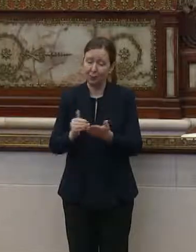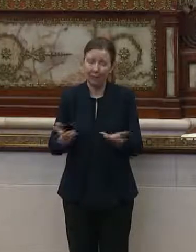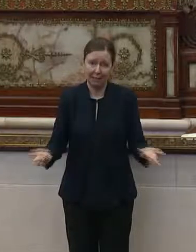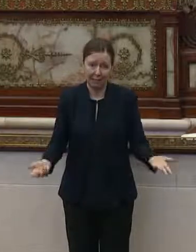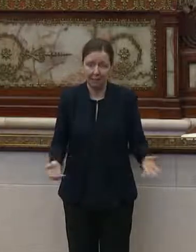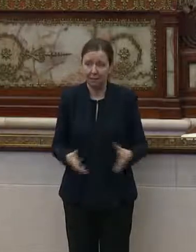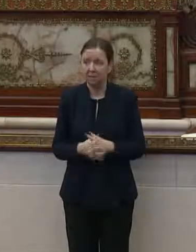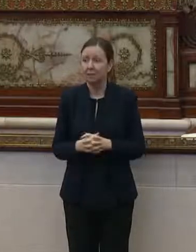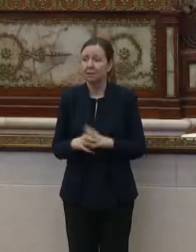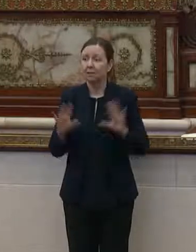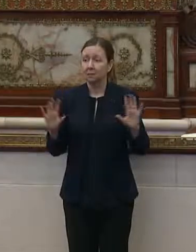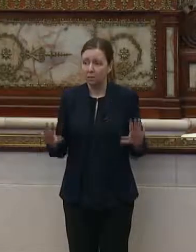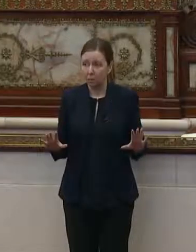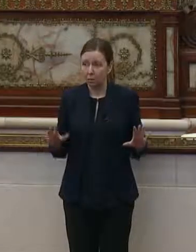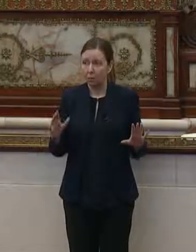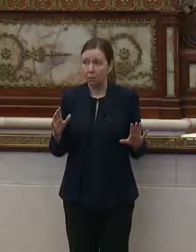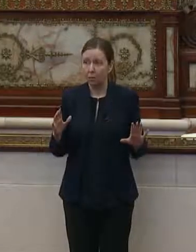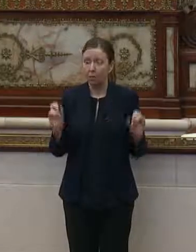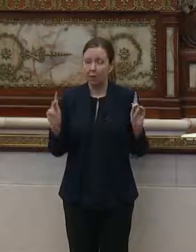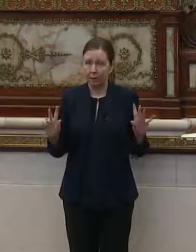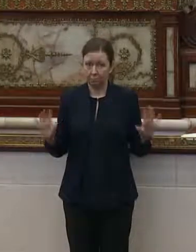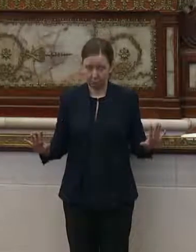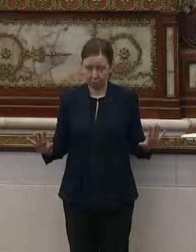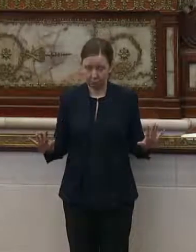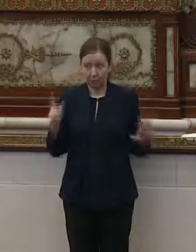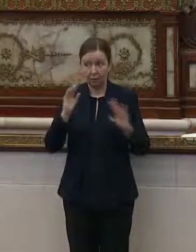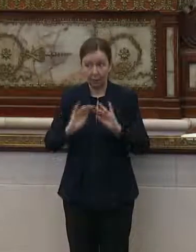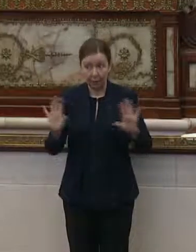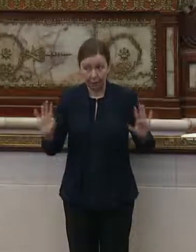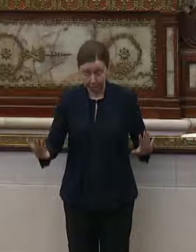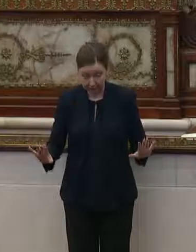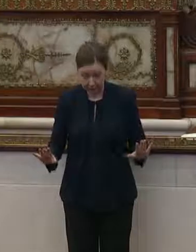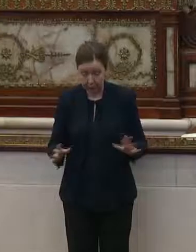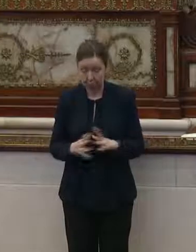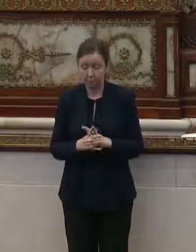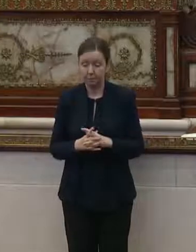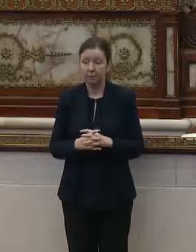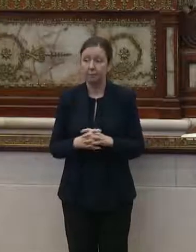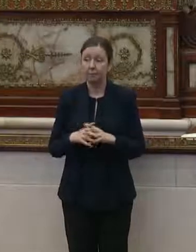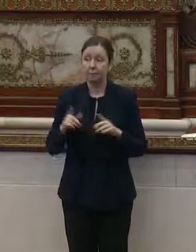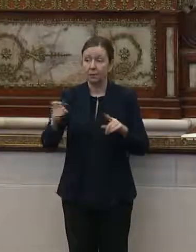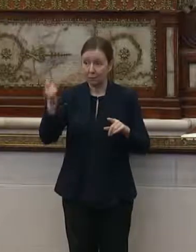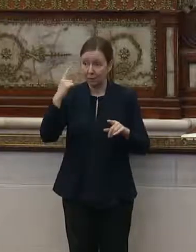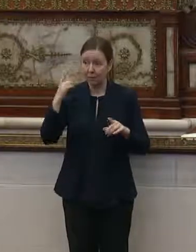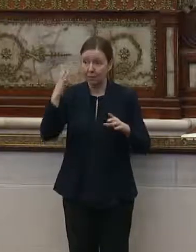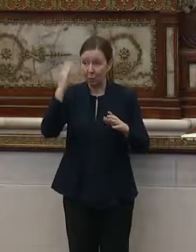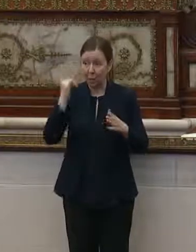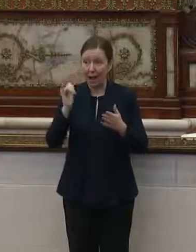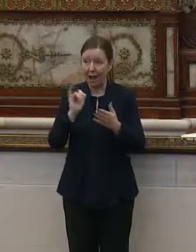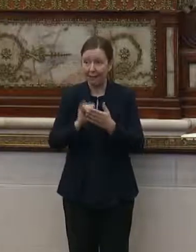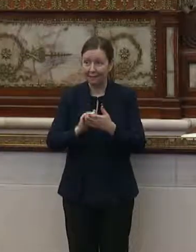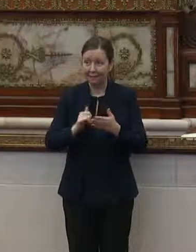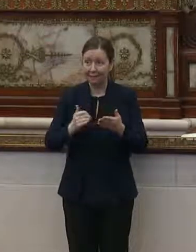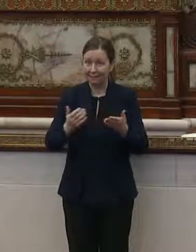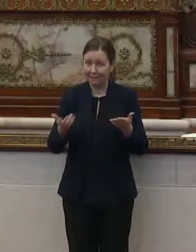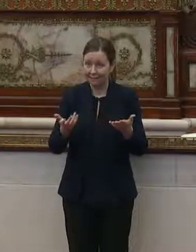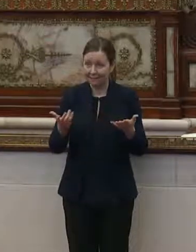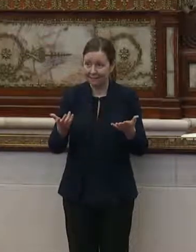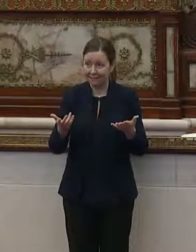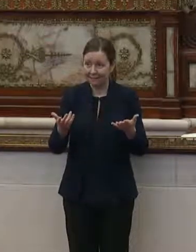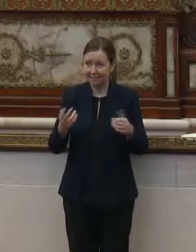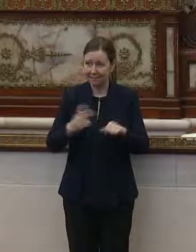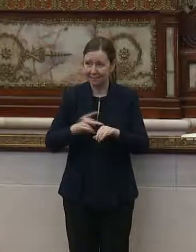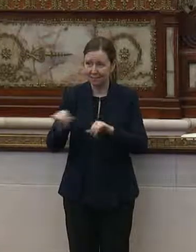why? Okay, so just for clarity purposes, is like you can understand that might present the perception of a double